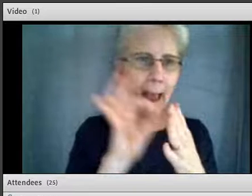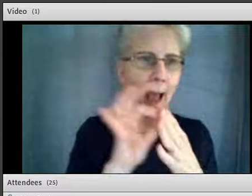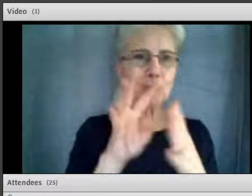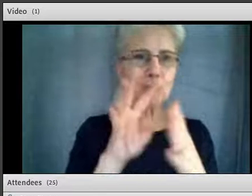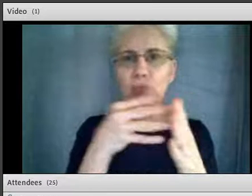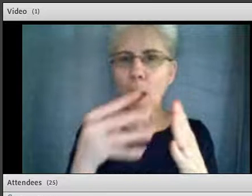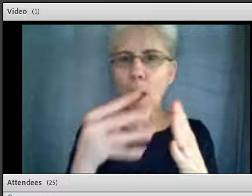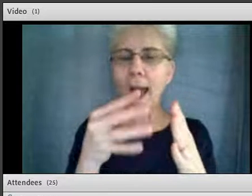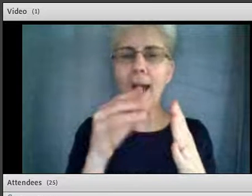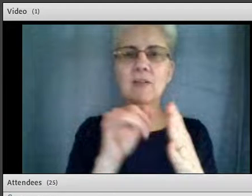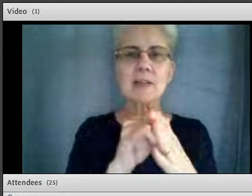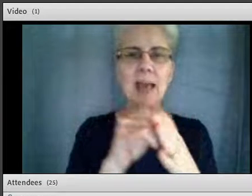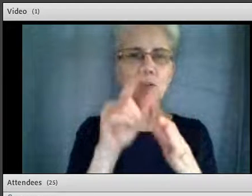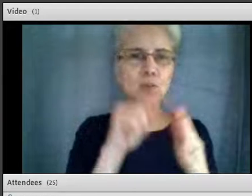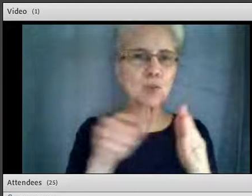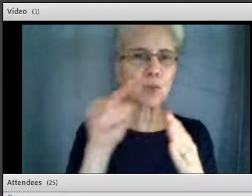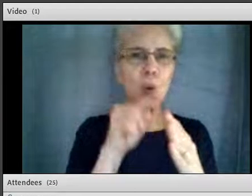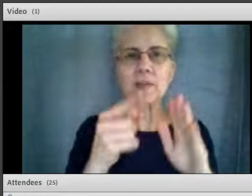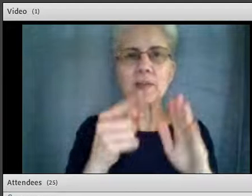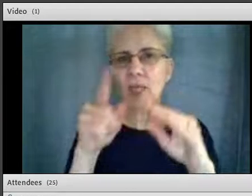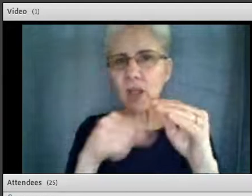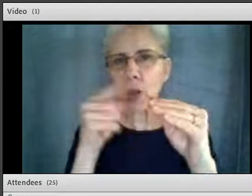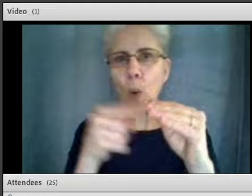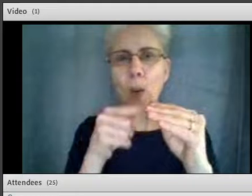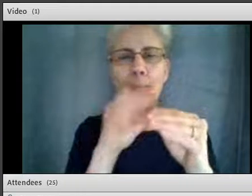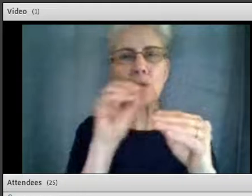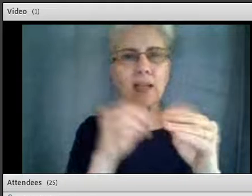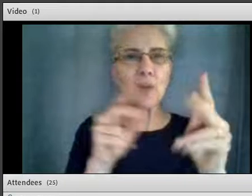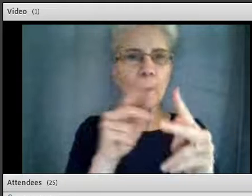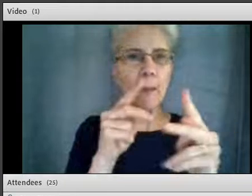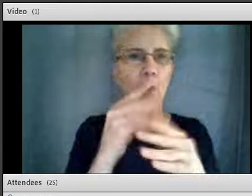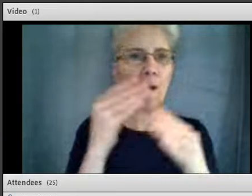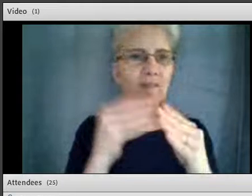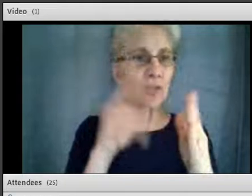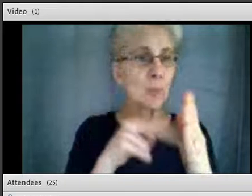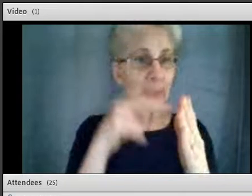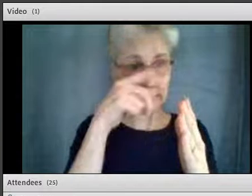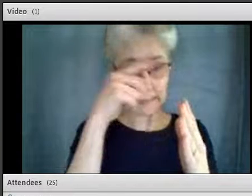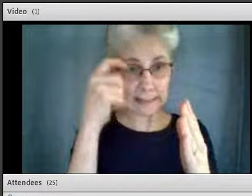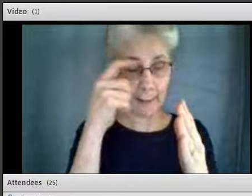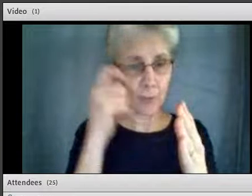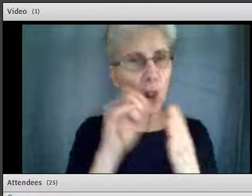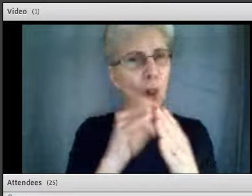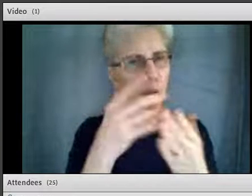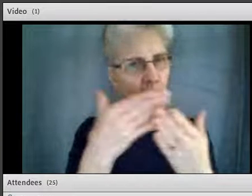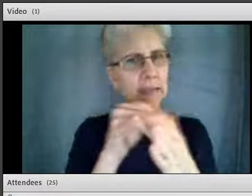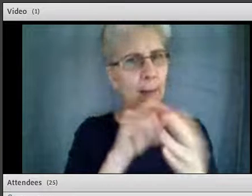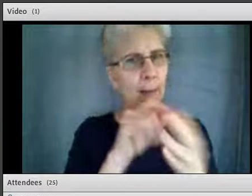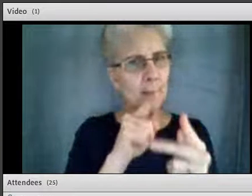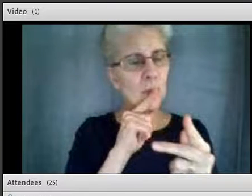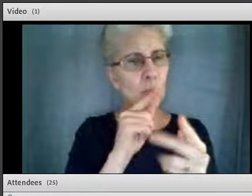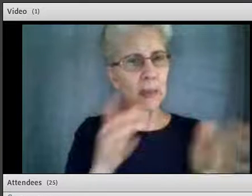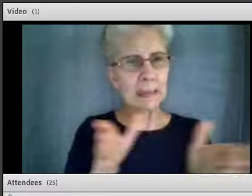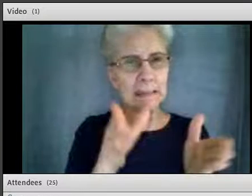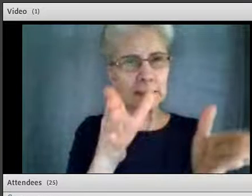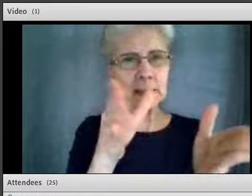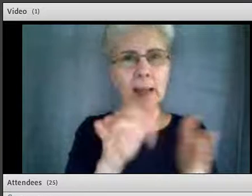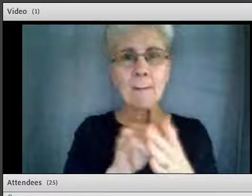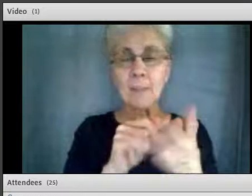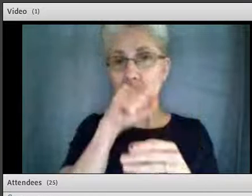growing on the percentage of people that have finished summer reading. Those are things that motivate people, and people love them. So getting